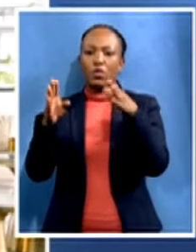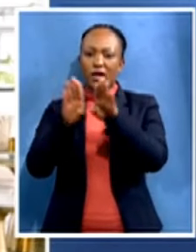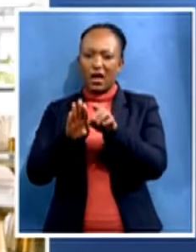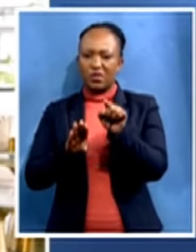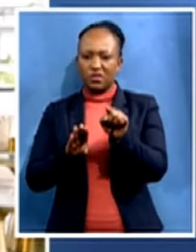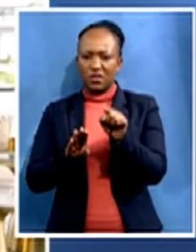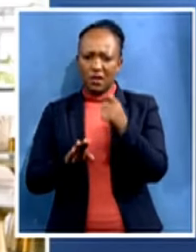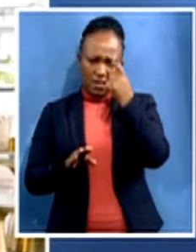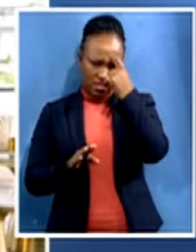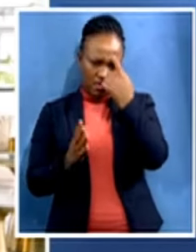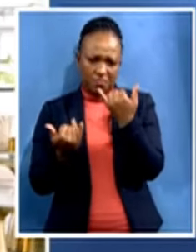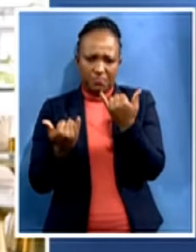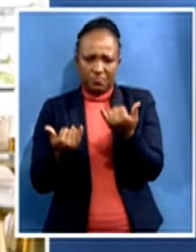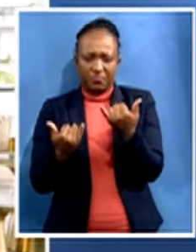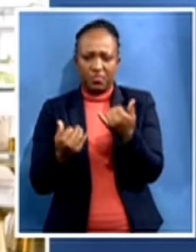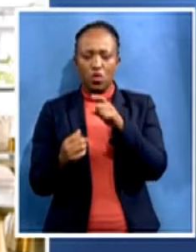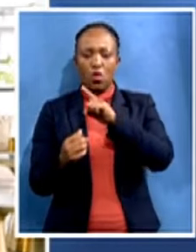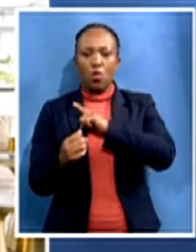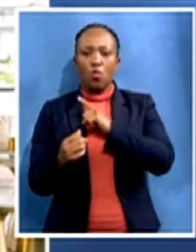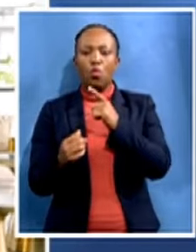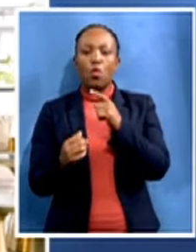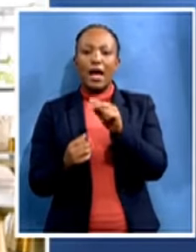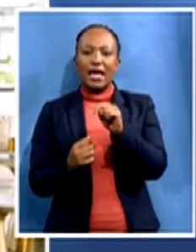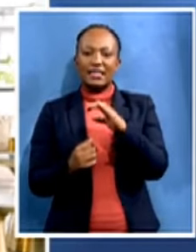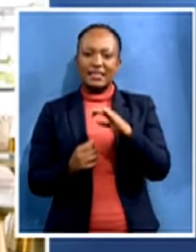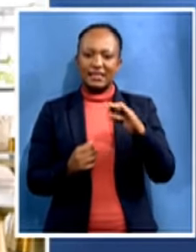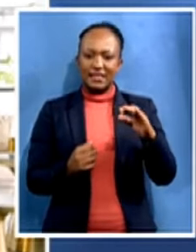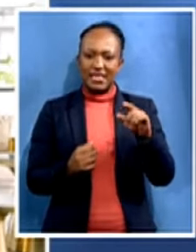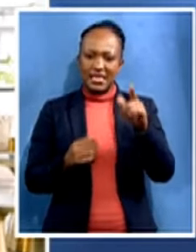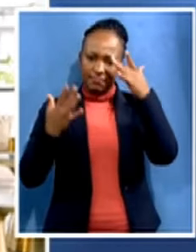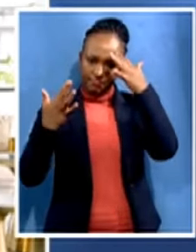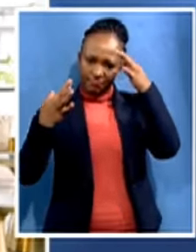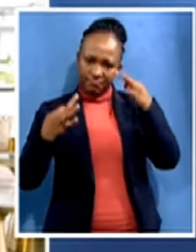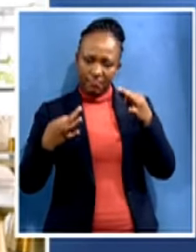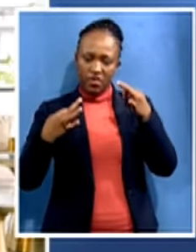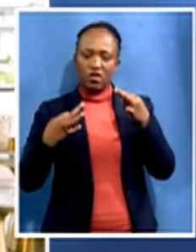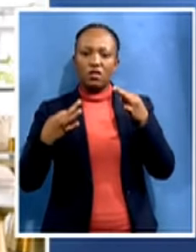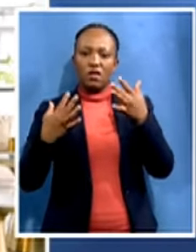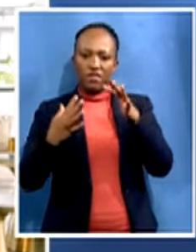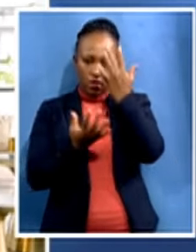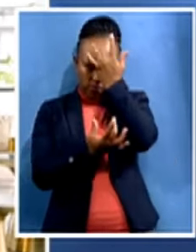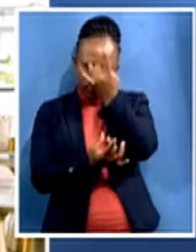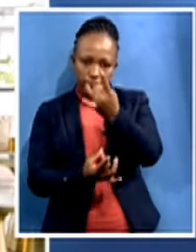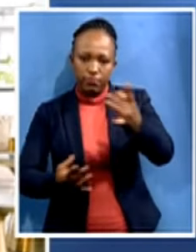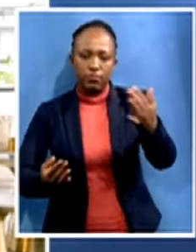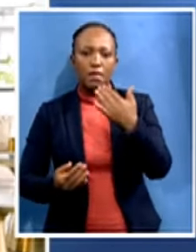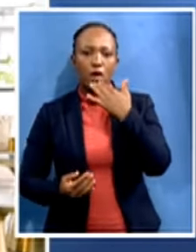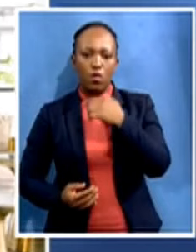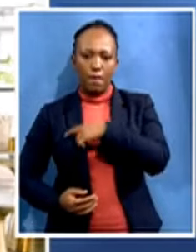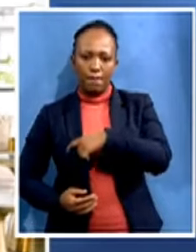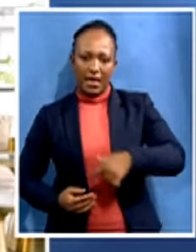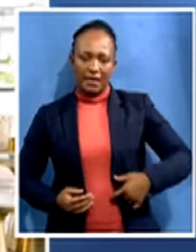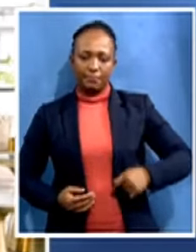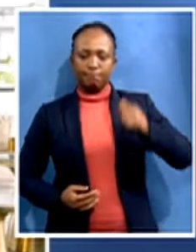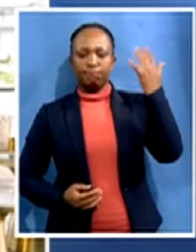Command Council decisions, as communicated by the President, are actually quite